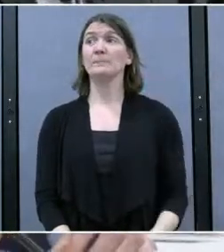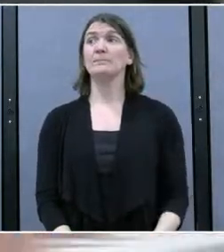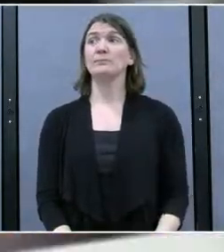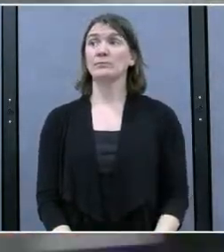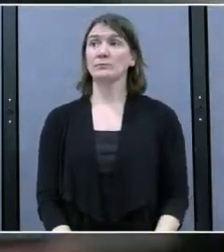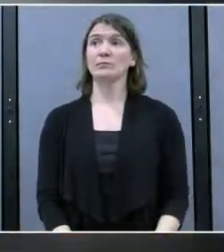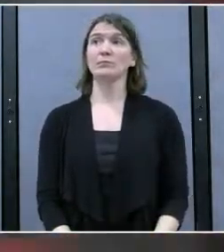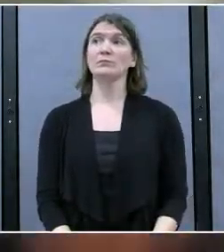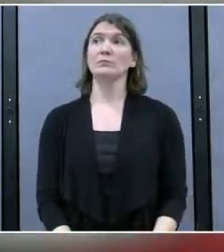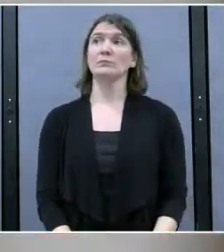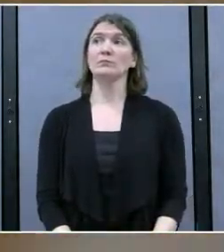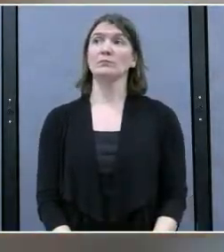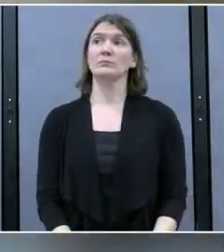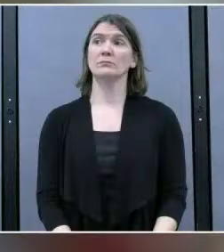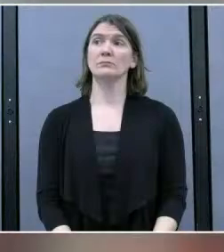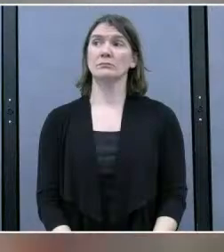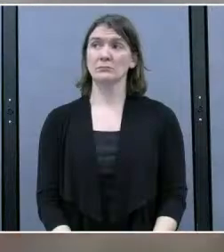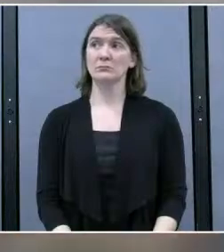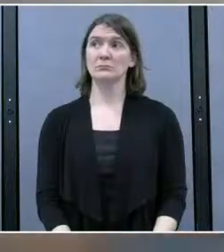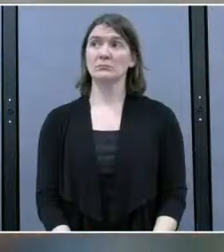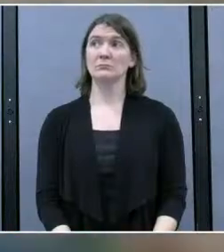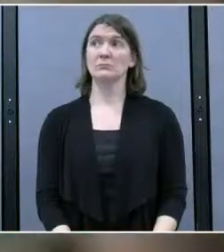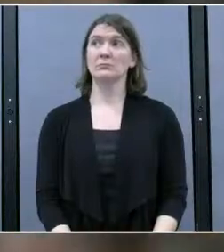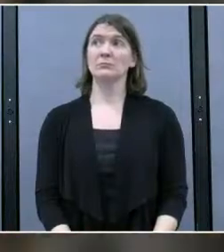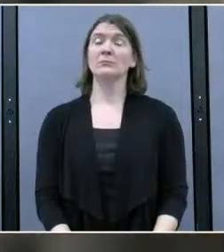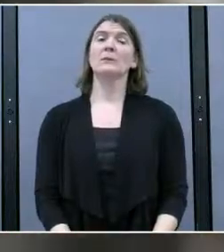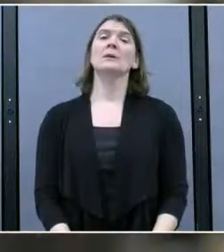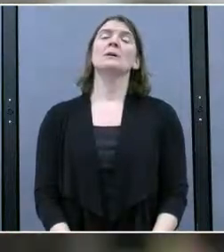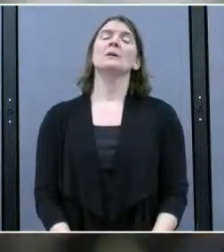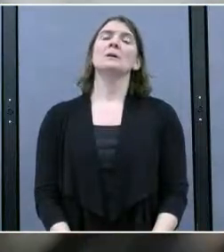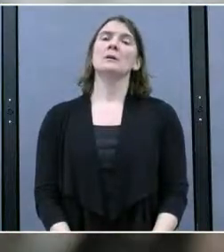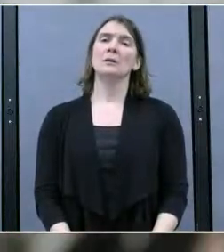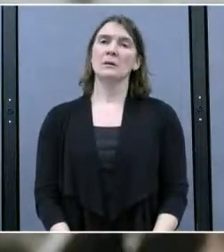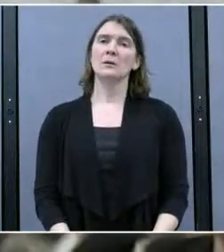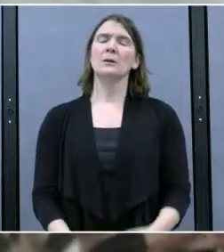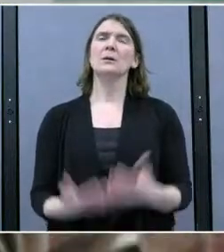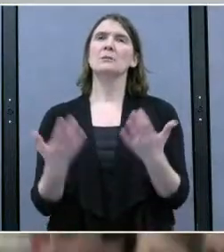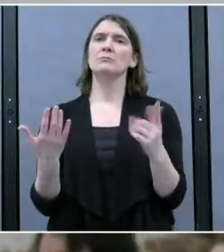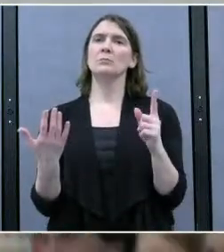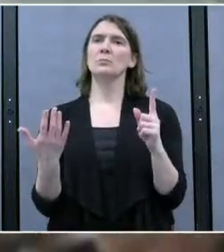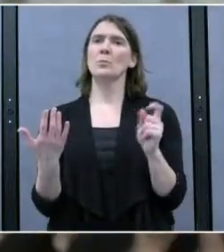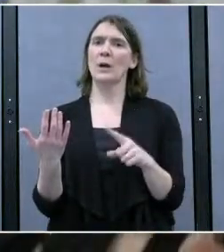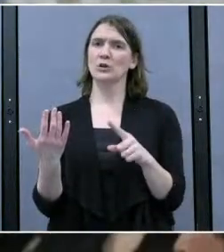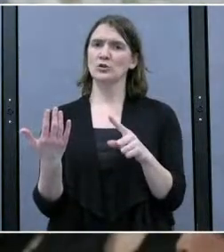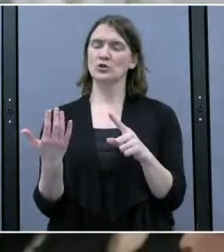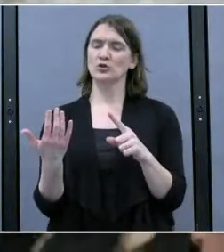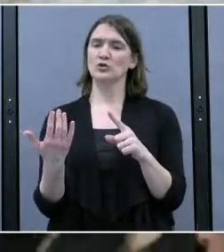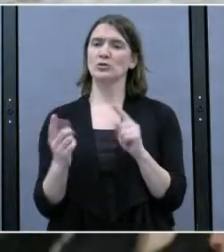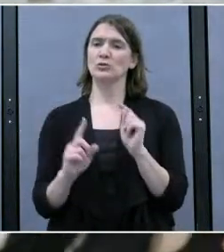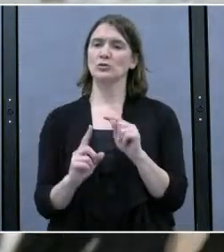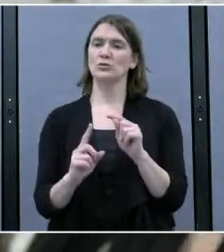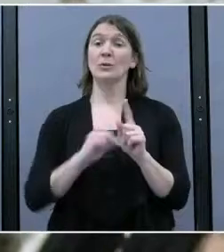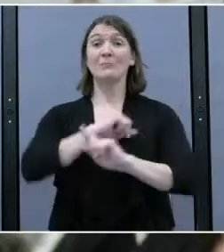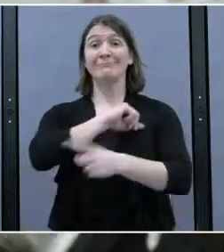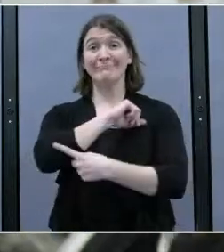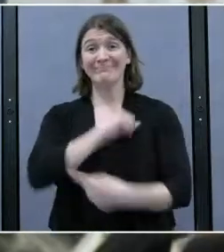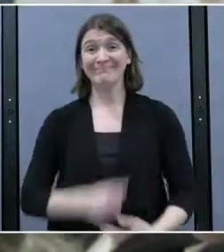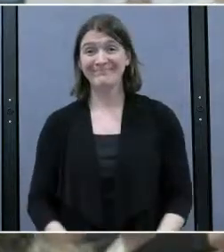I think that's on. Oh, yes, it's on. Question about solid